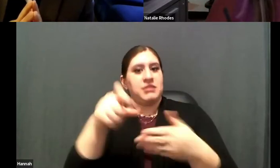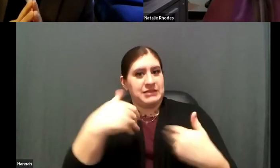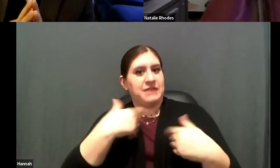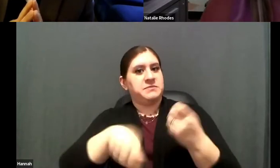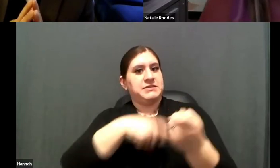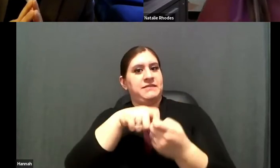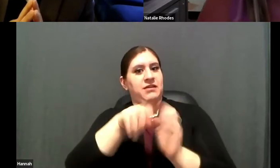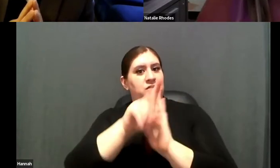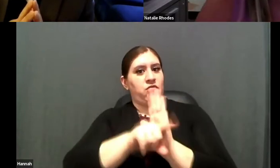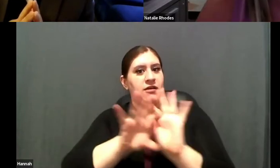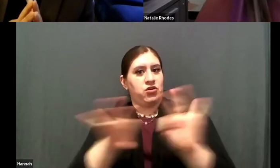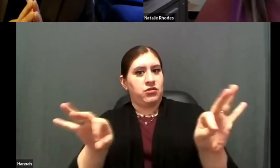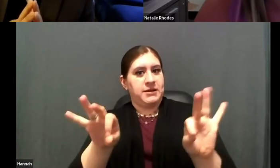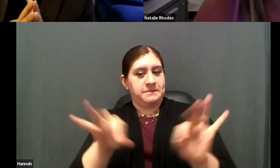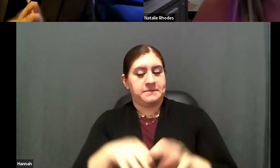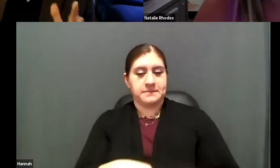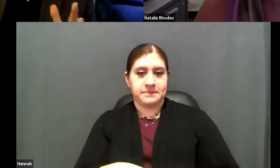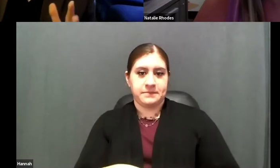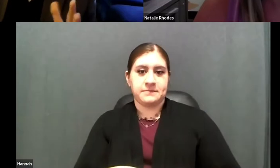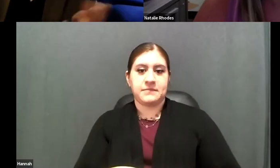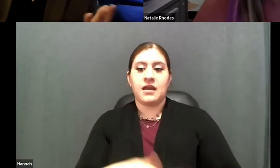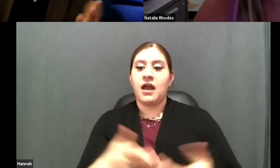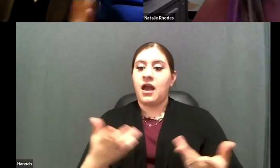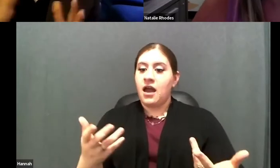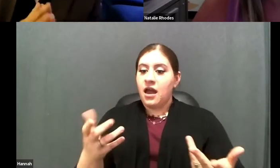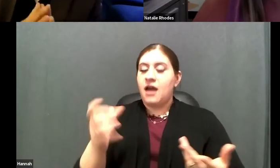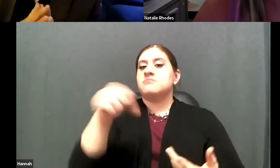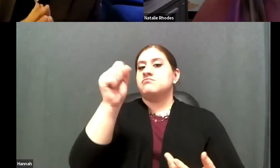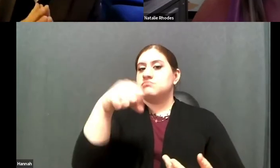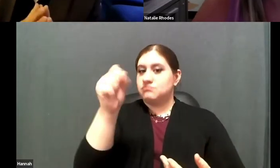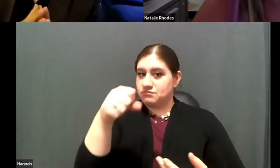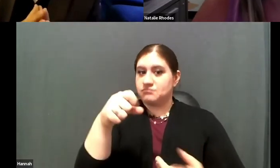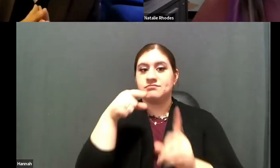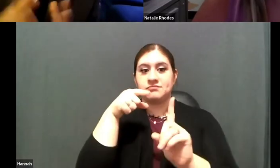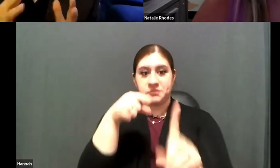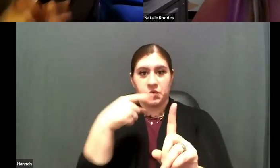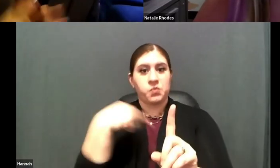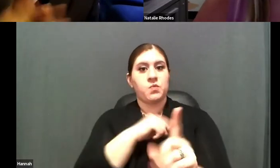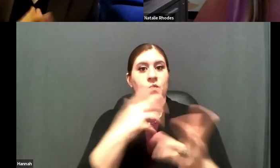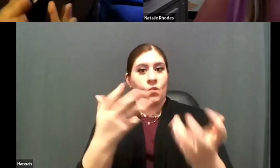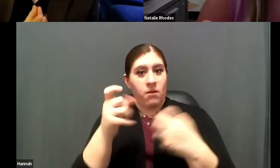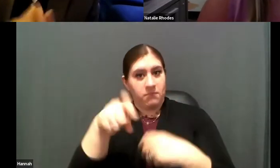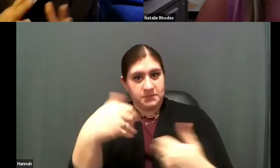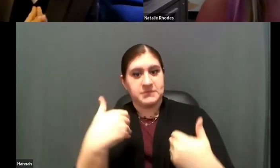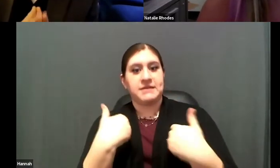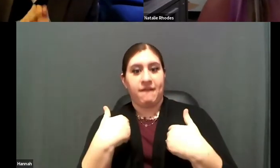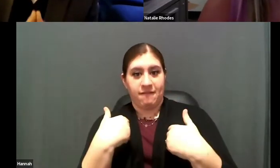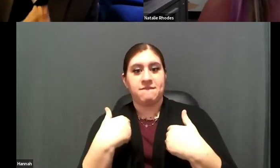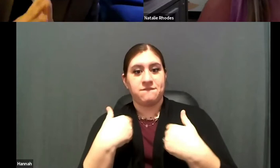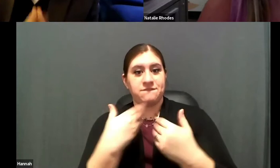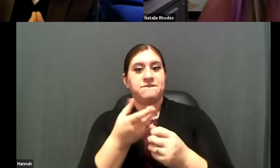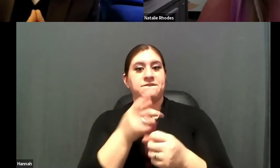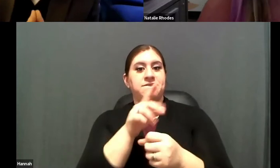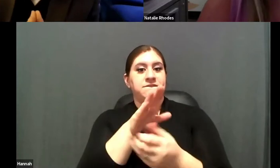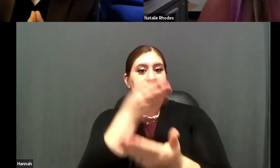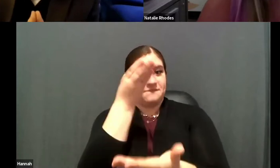specific undergraduate major? Yes, I mean, the main thing we look for is you do have to have a conferred bachelor's